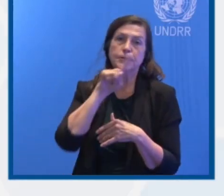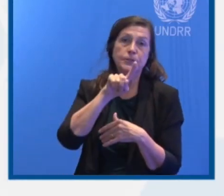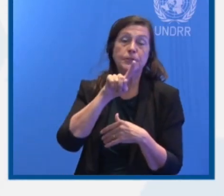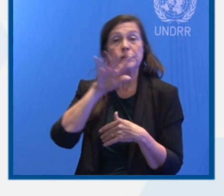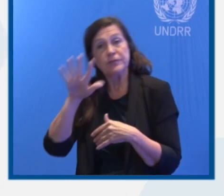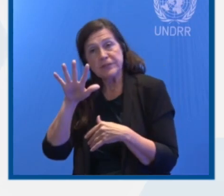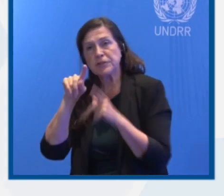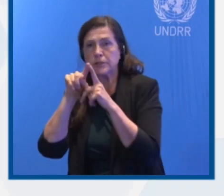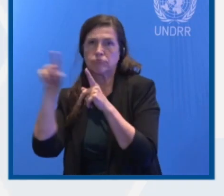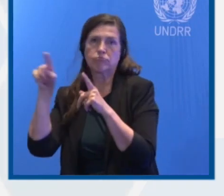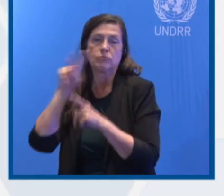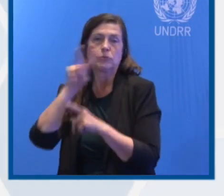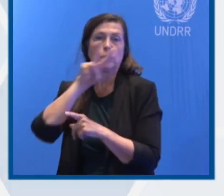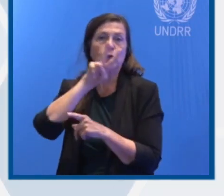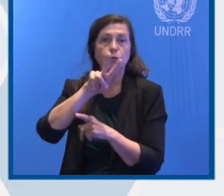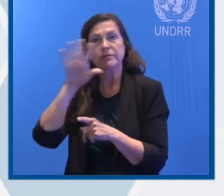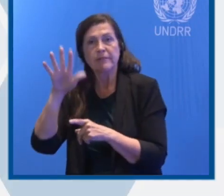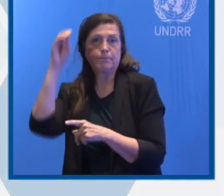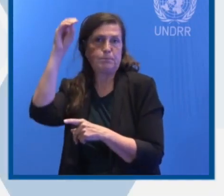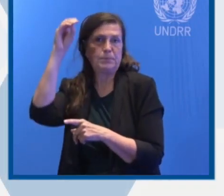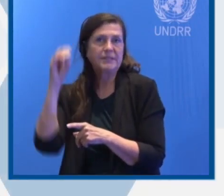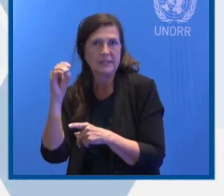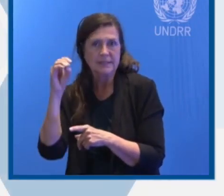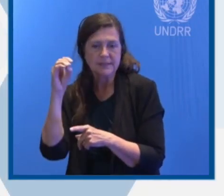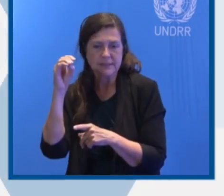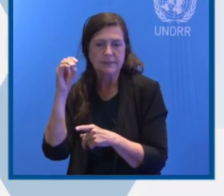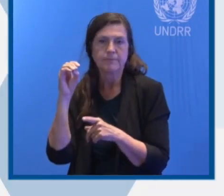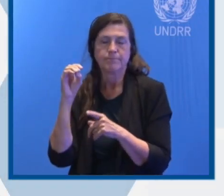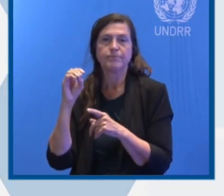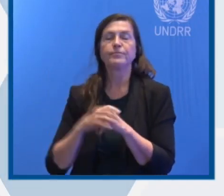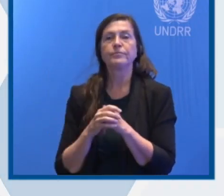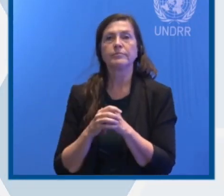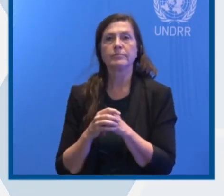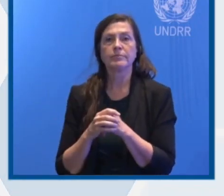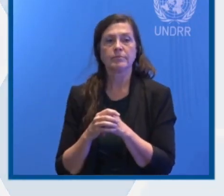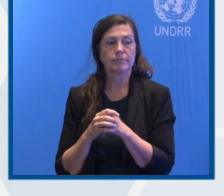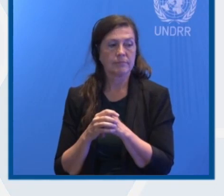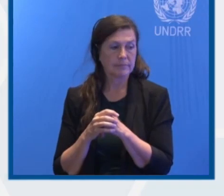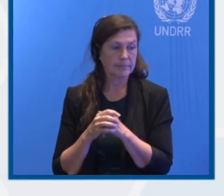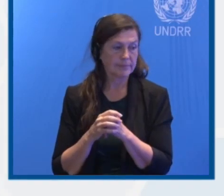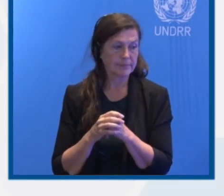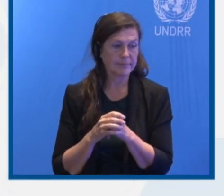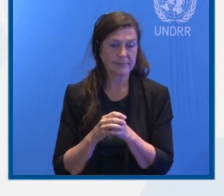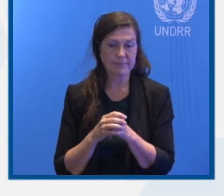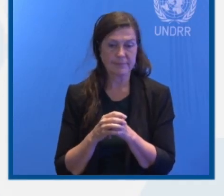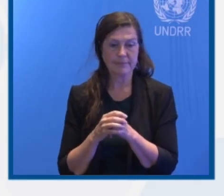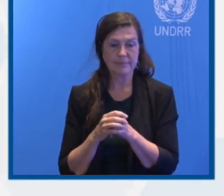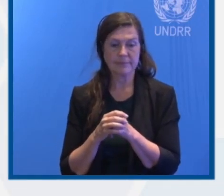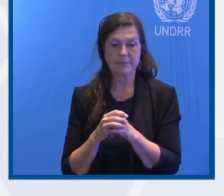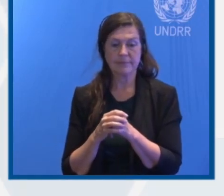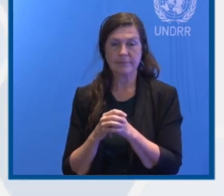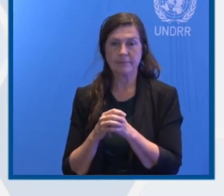15% until 25%. So we have, so in order to have